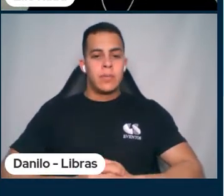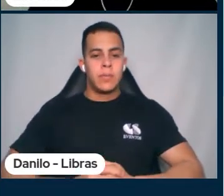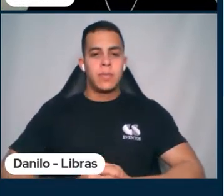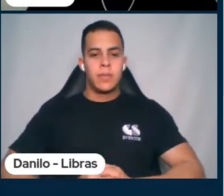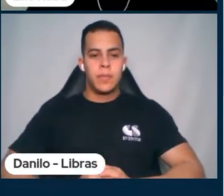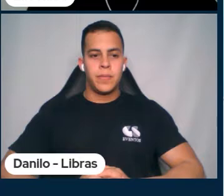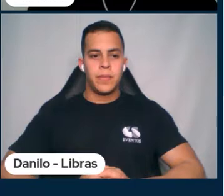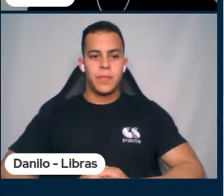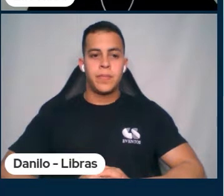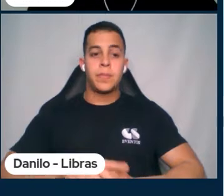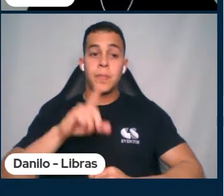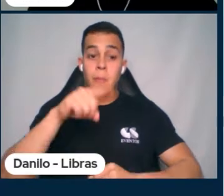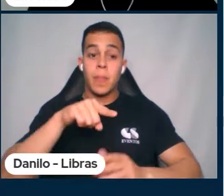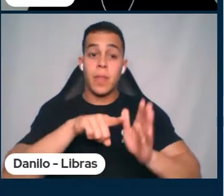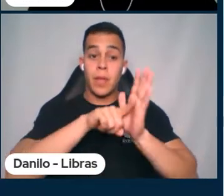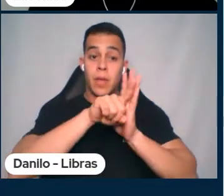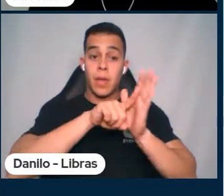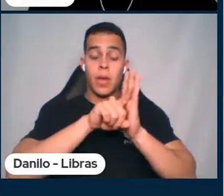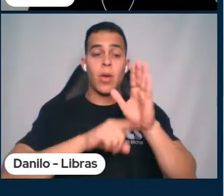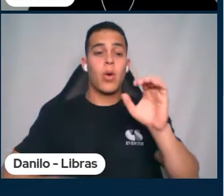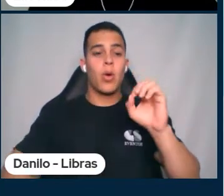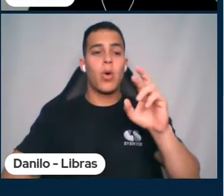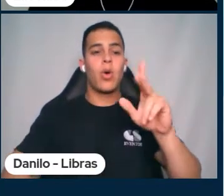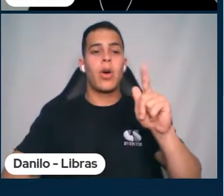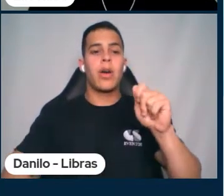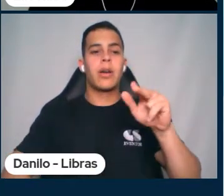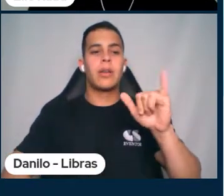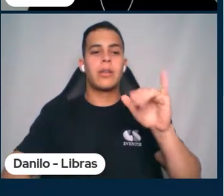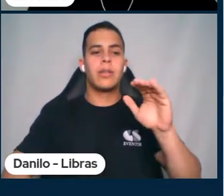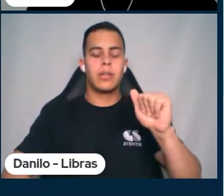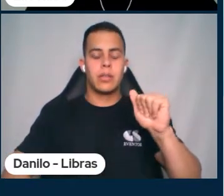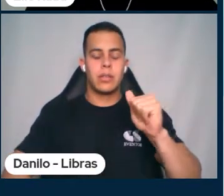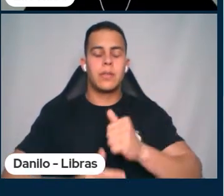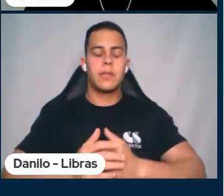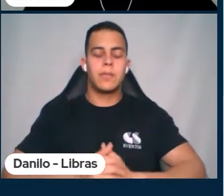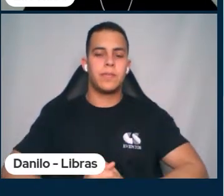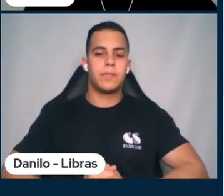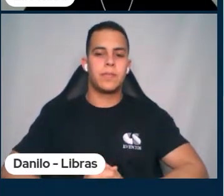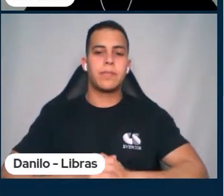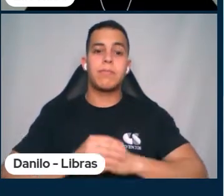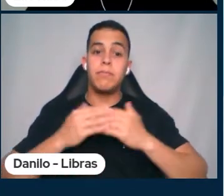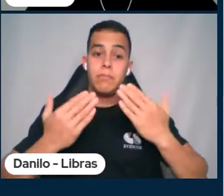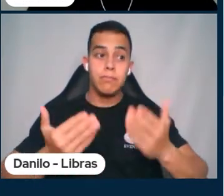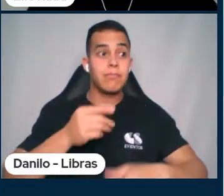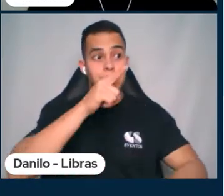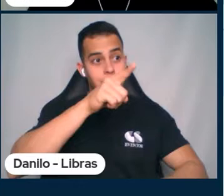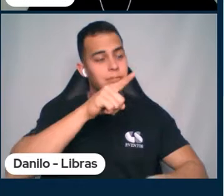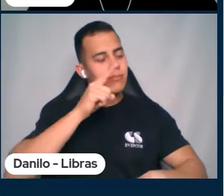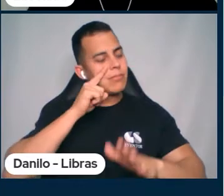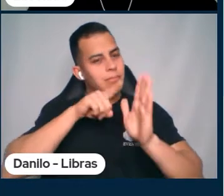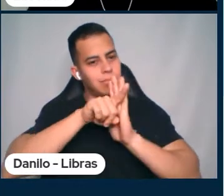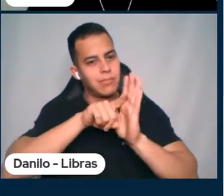10 results, and the top one is the OpenAI API link.